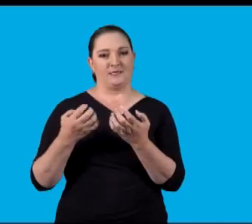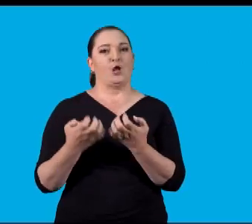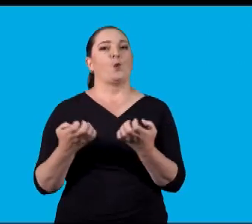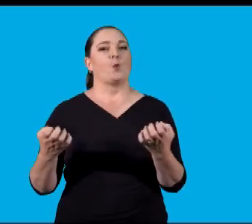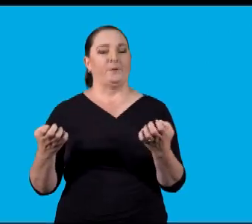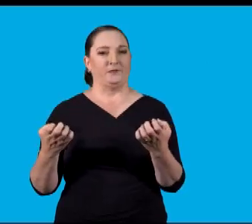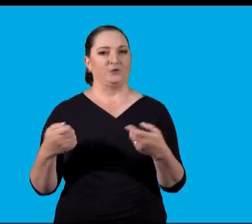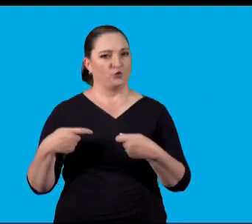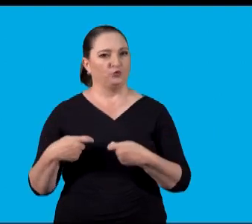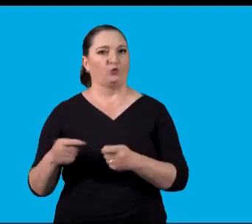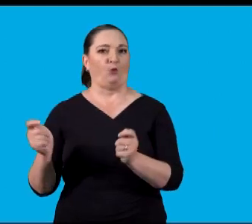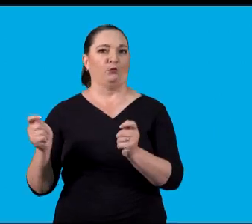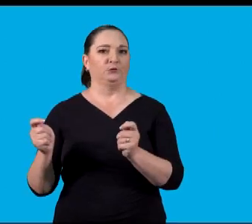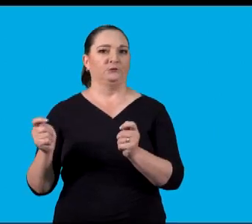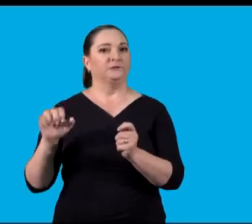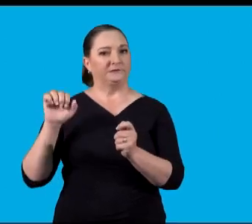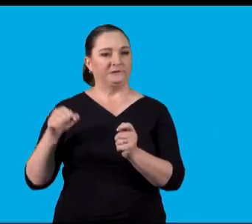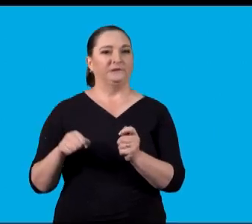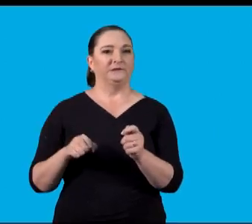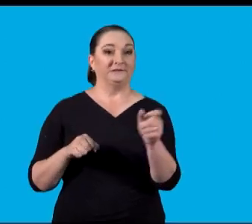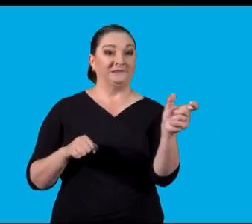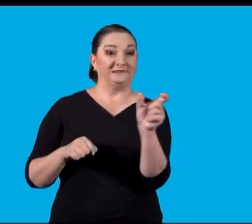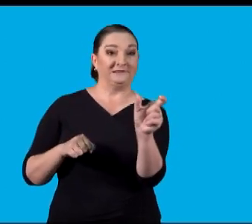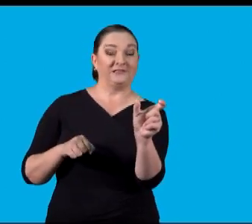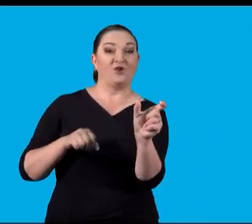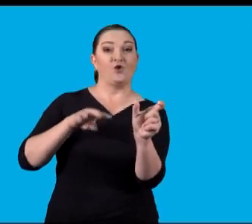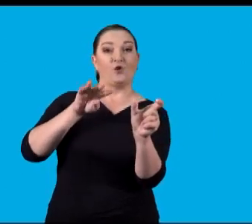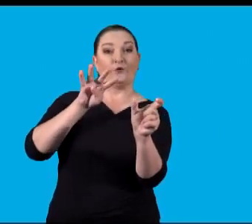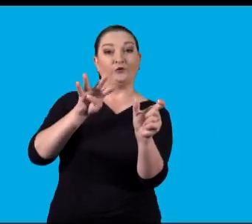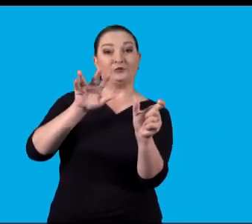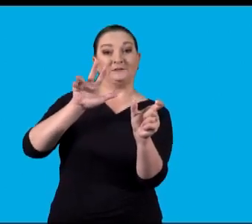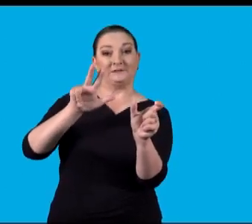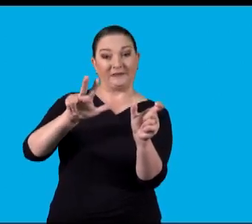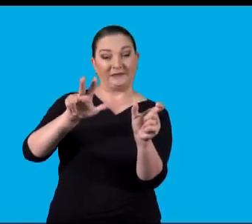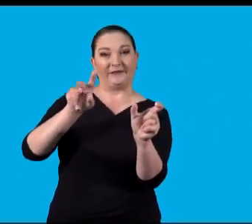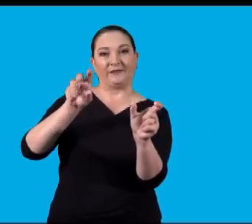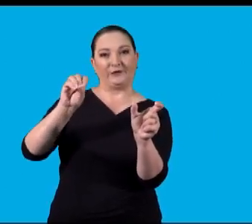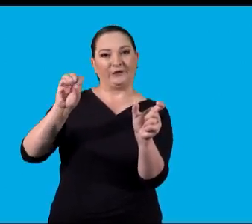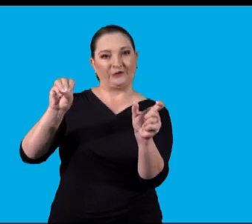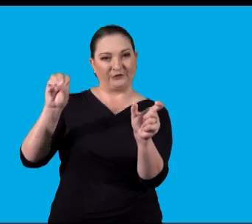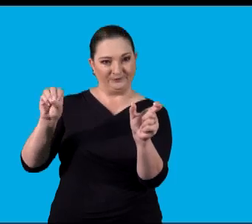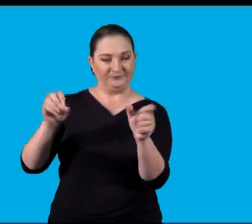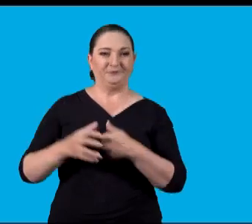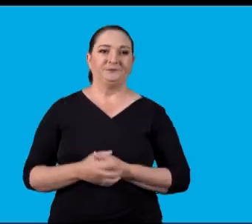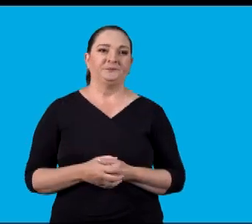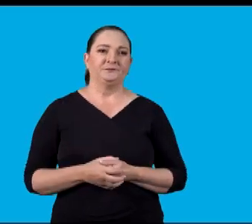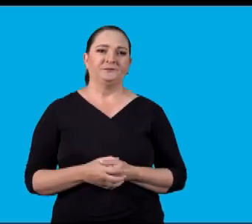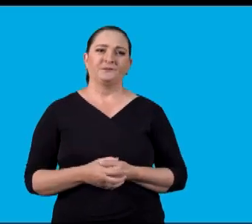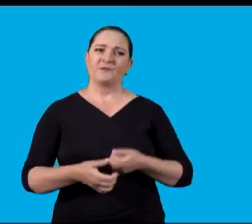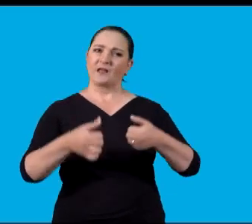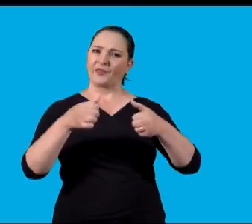was sold at carrying value, 48,000. So I'll come here, then I'll say 48,000. Then the next